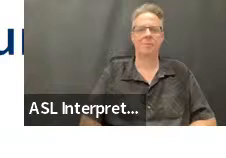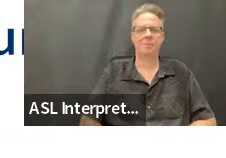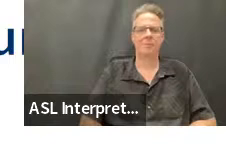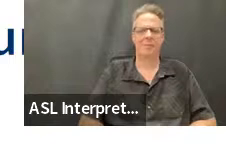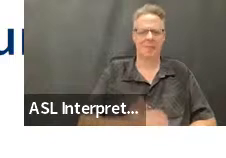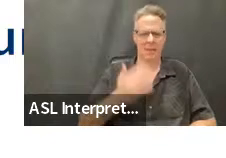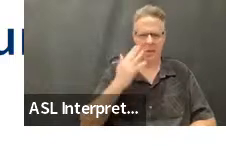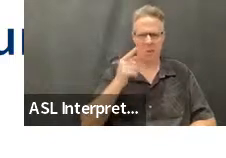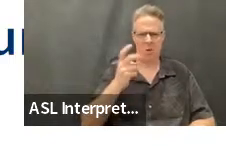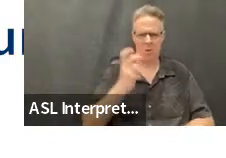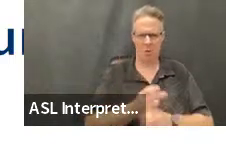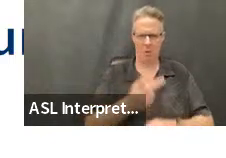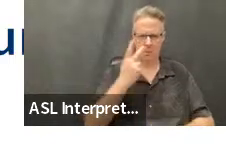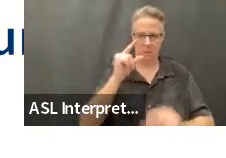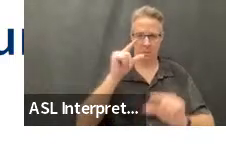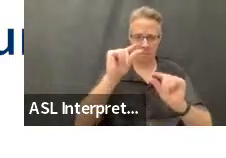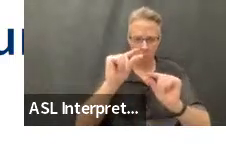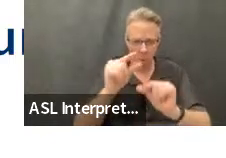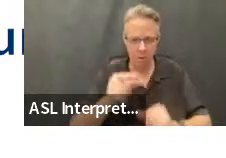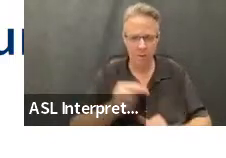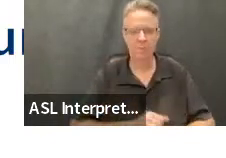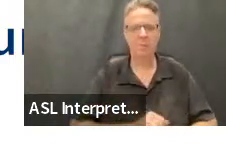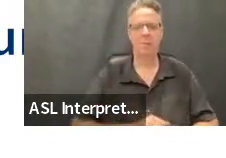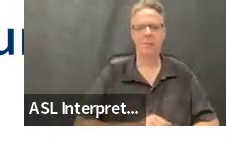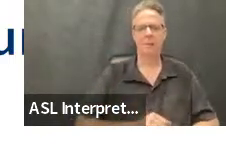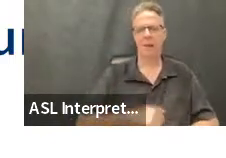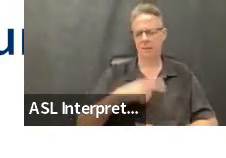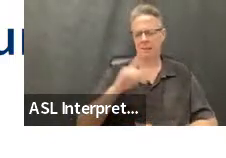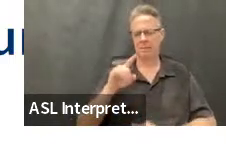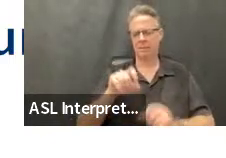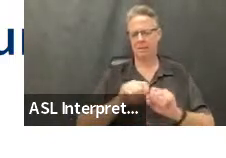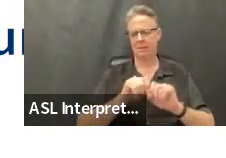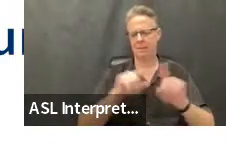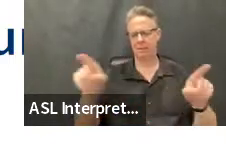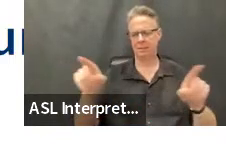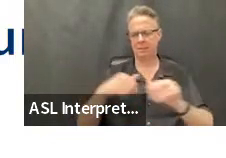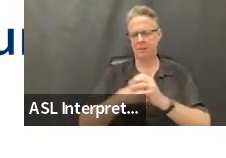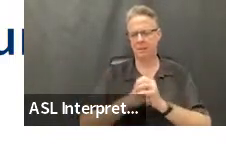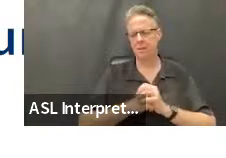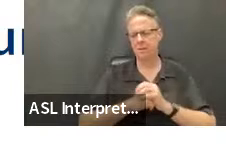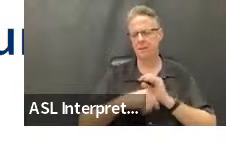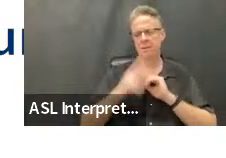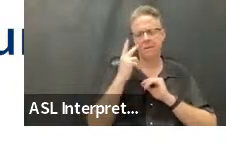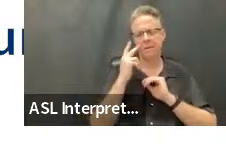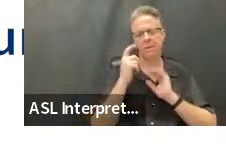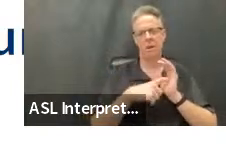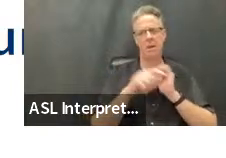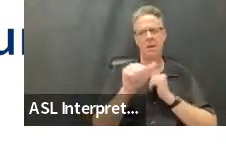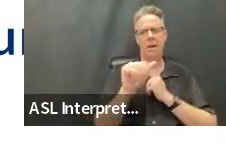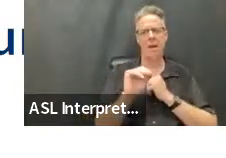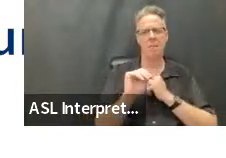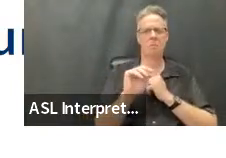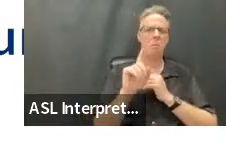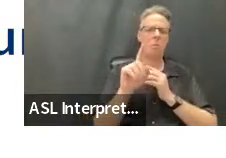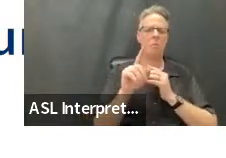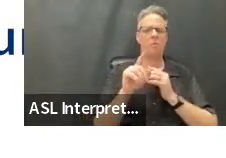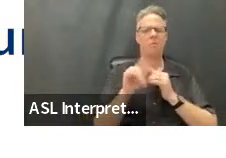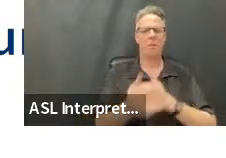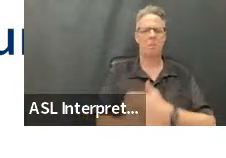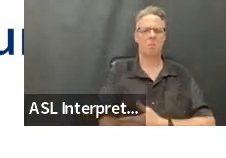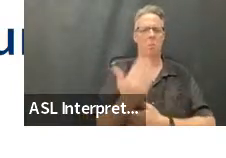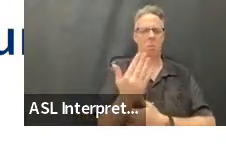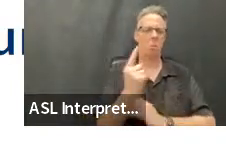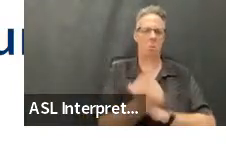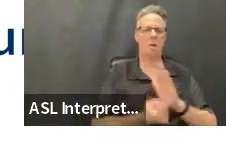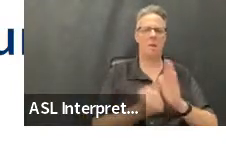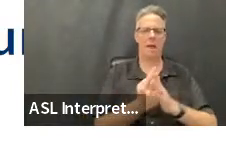kind of small, but I think everybody got this information sent out to you. So what we're showing here is an AM peak 1 hour. I'd like to kind of orient and get